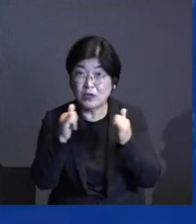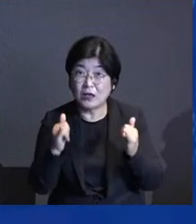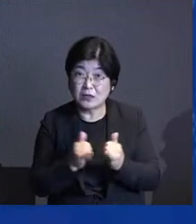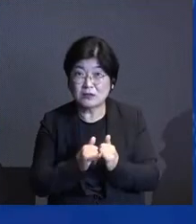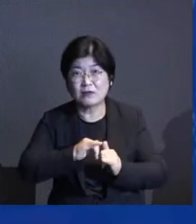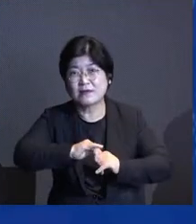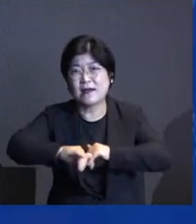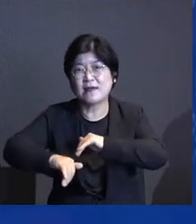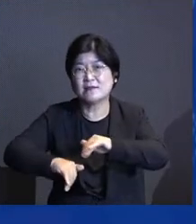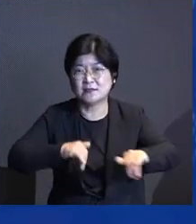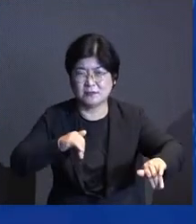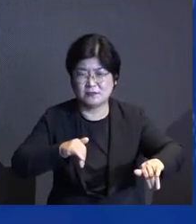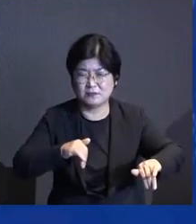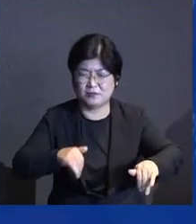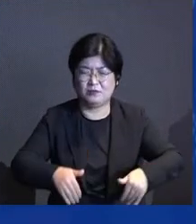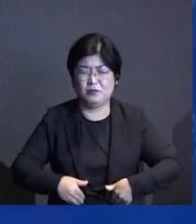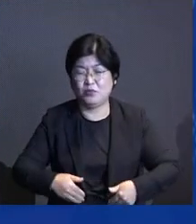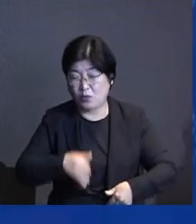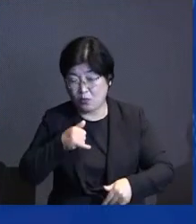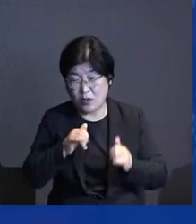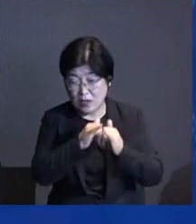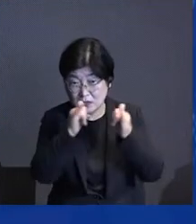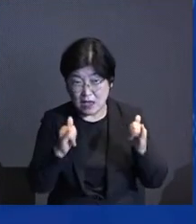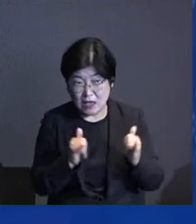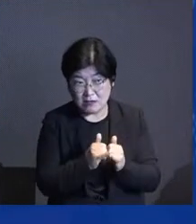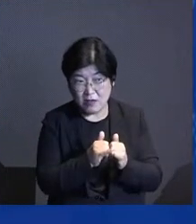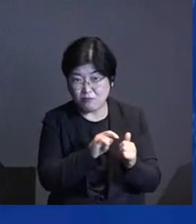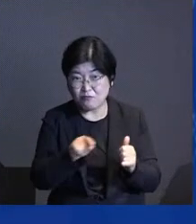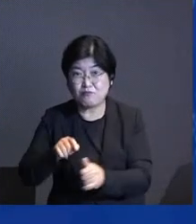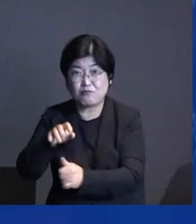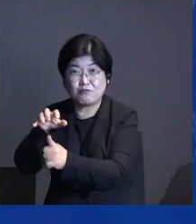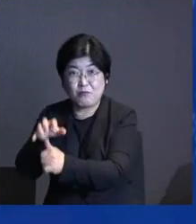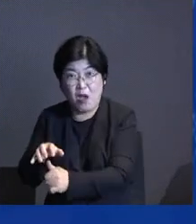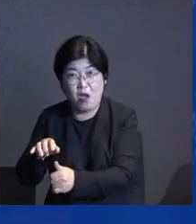reduce social isolation and loneliness among older people.